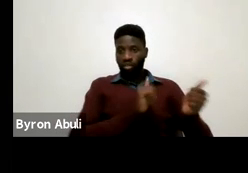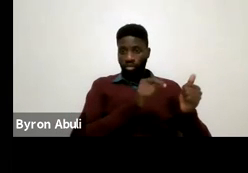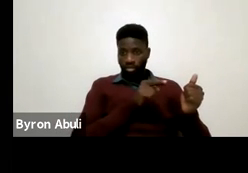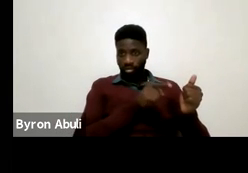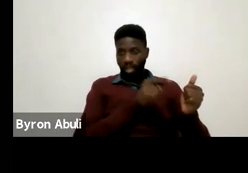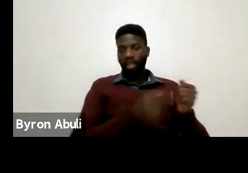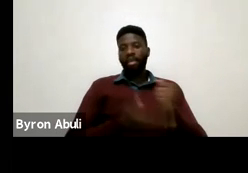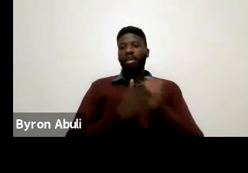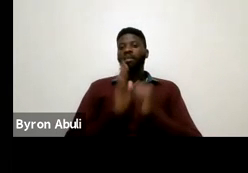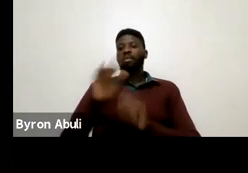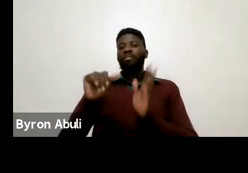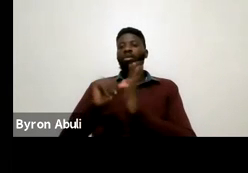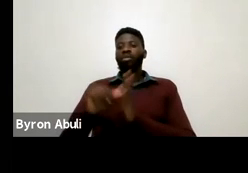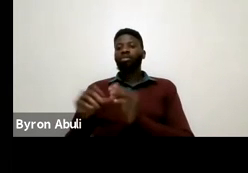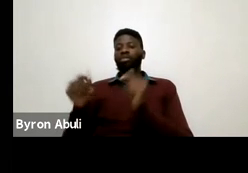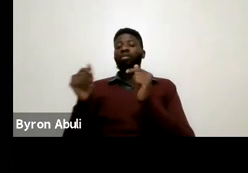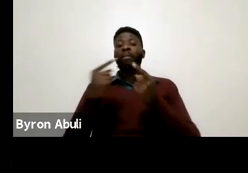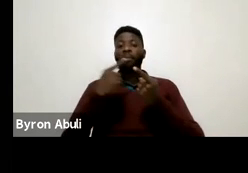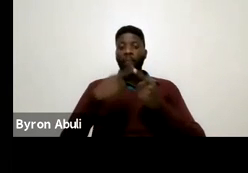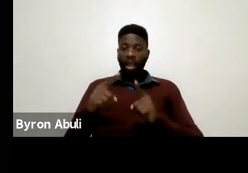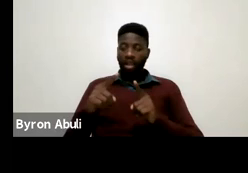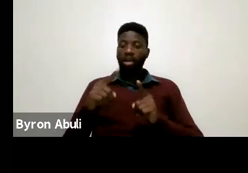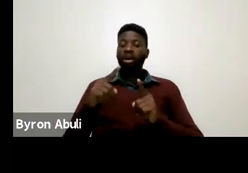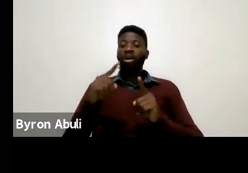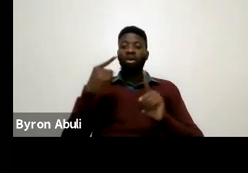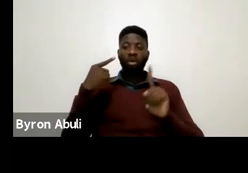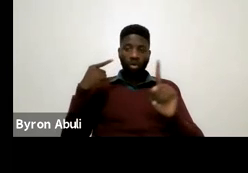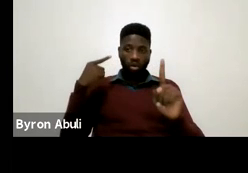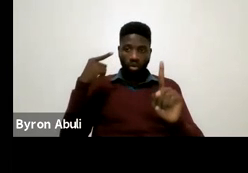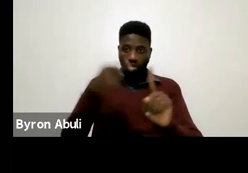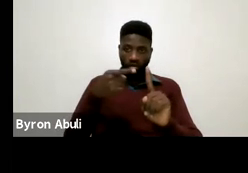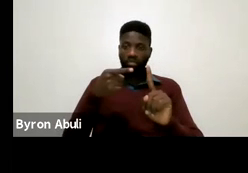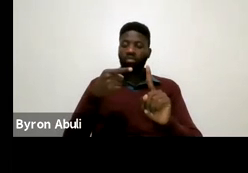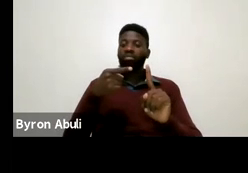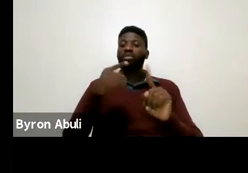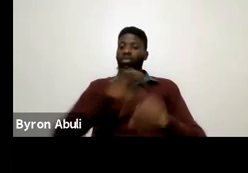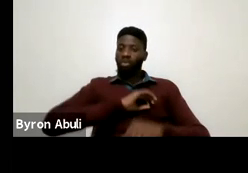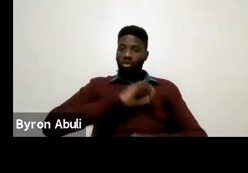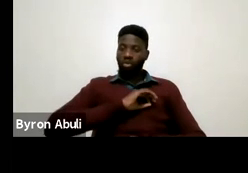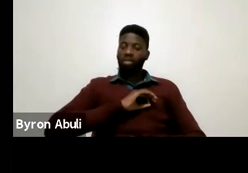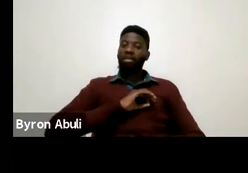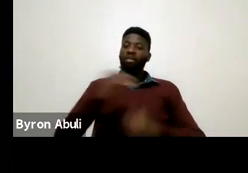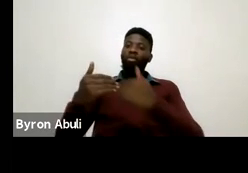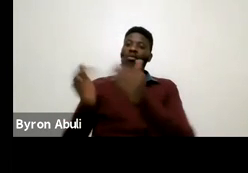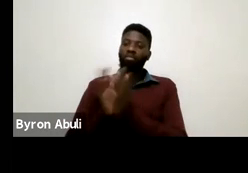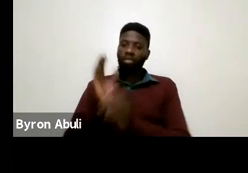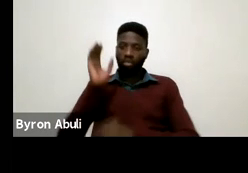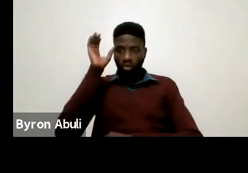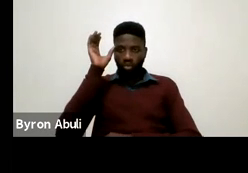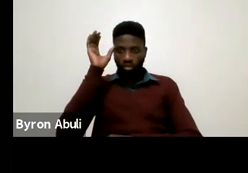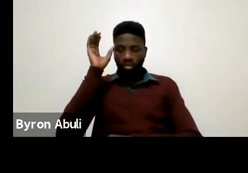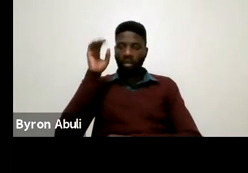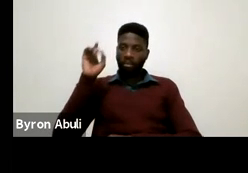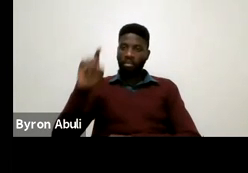goal, first of all, you have to consider the community. They have to feel as if the project that you're starting involves them.